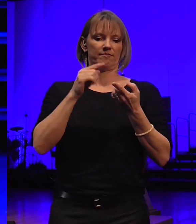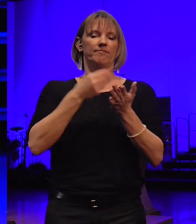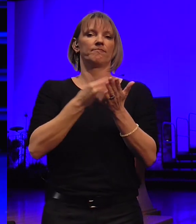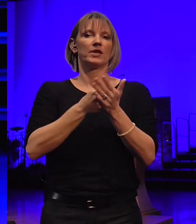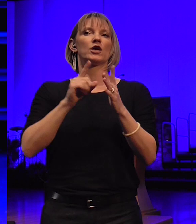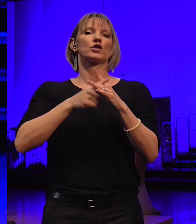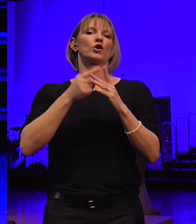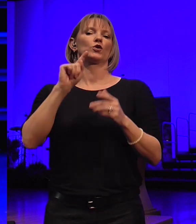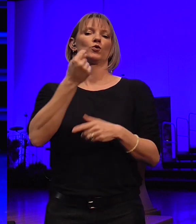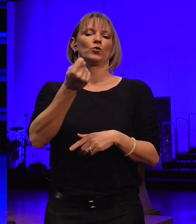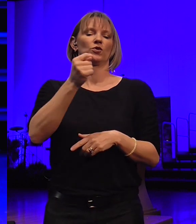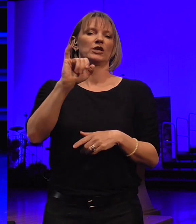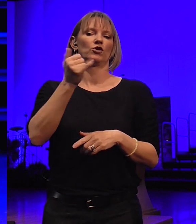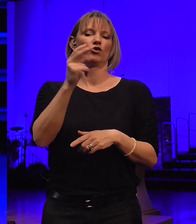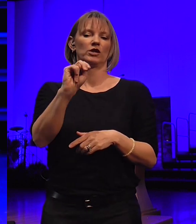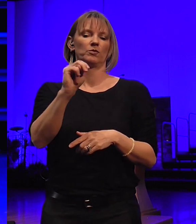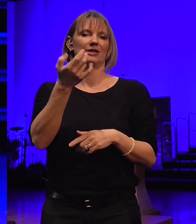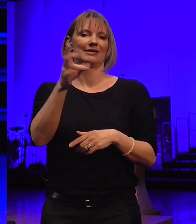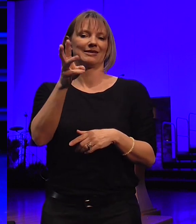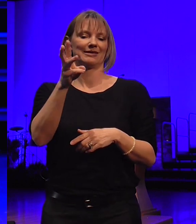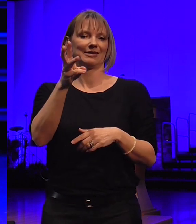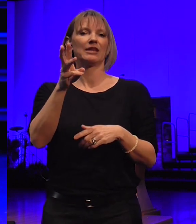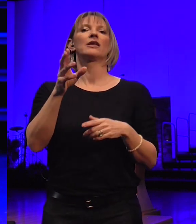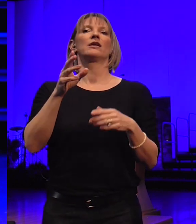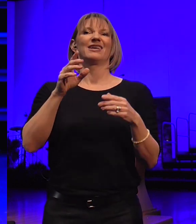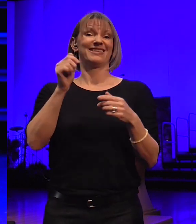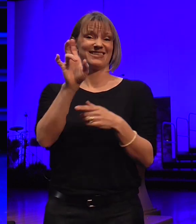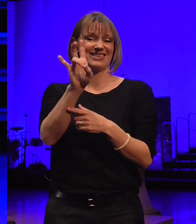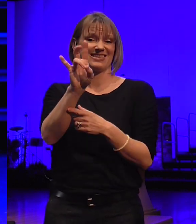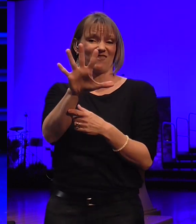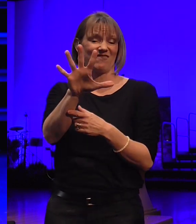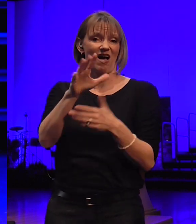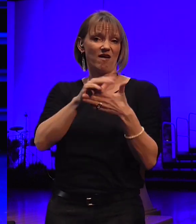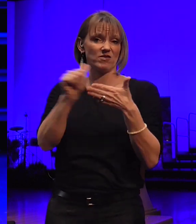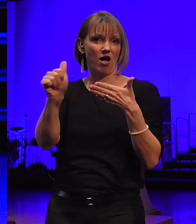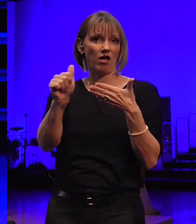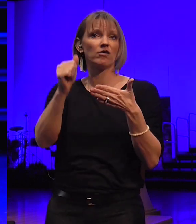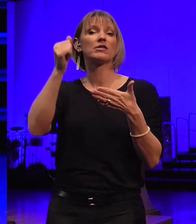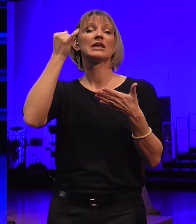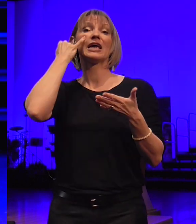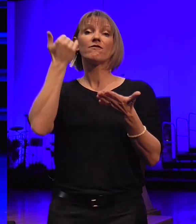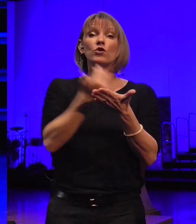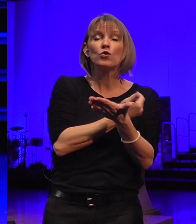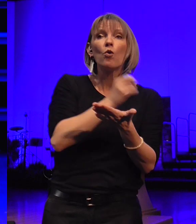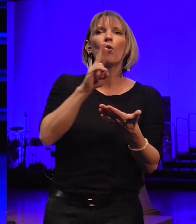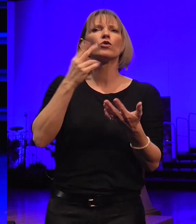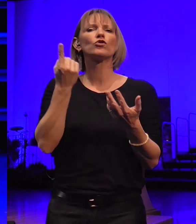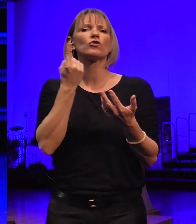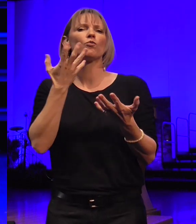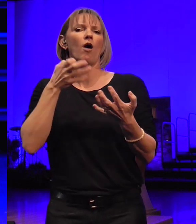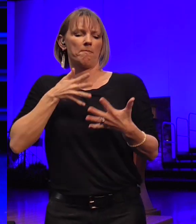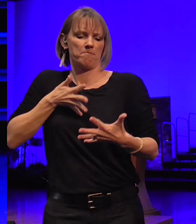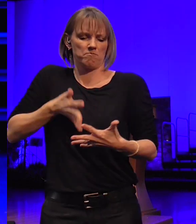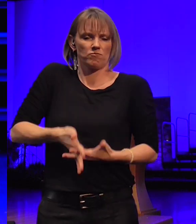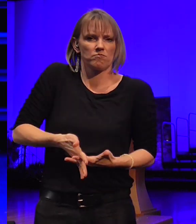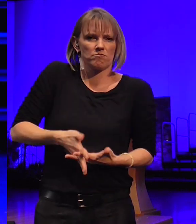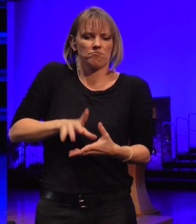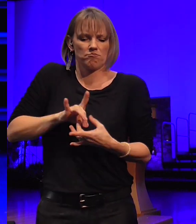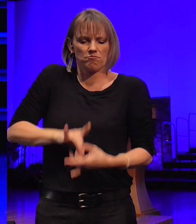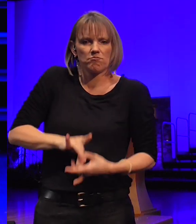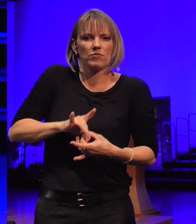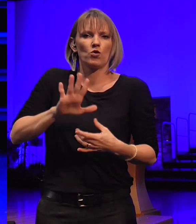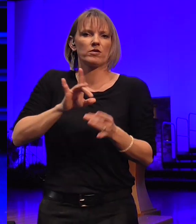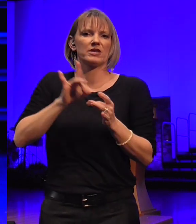starting January 16th, it's just $75. So if you're new to the philosophy or you're just wanting to ground yourself more deeply in your spiritual